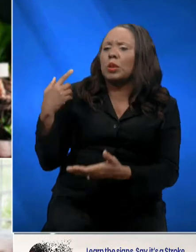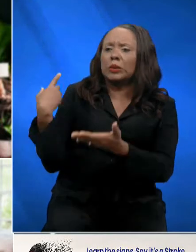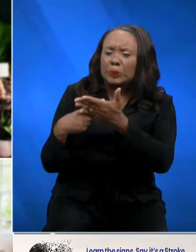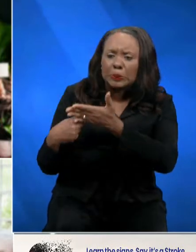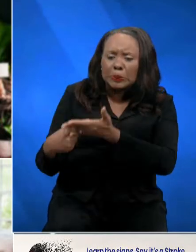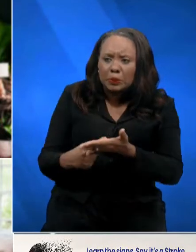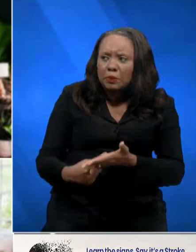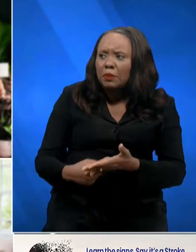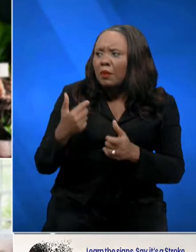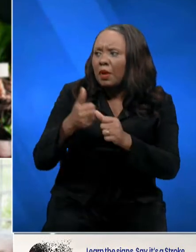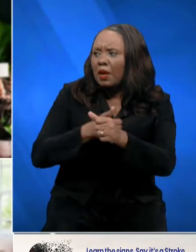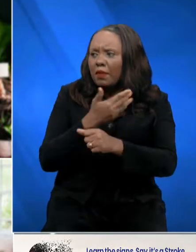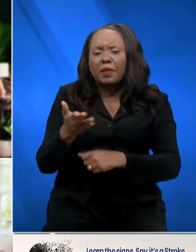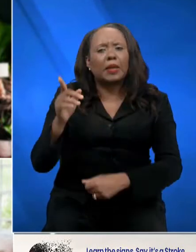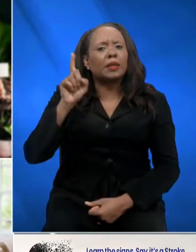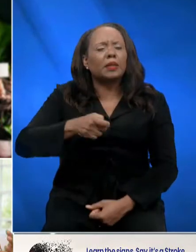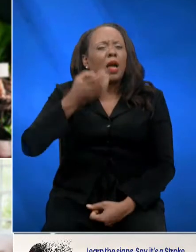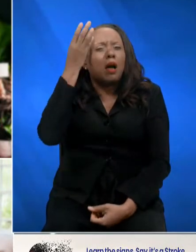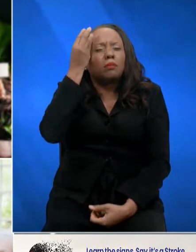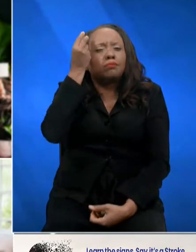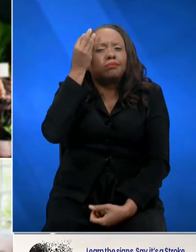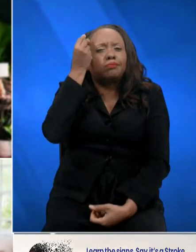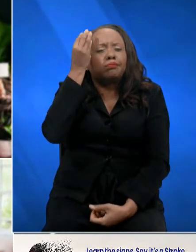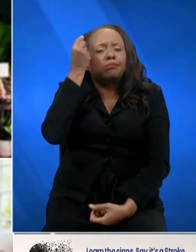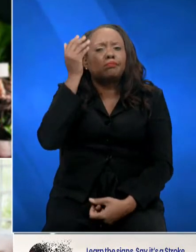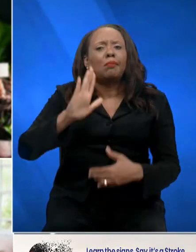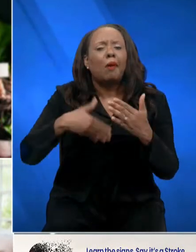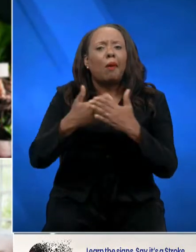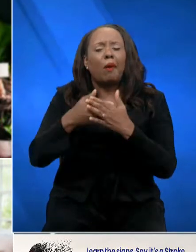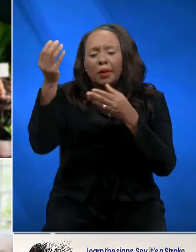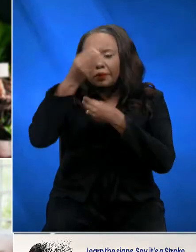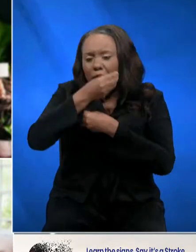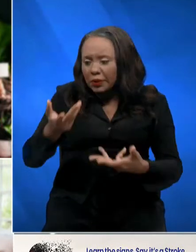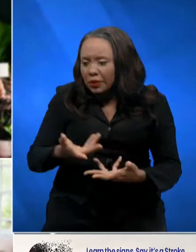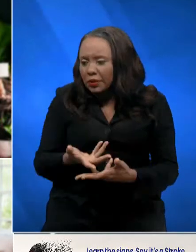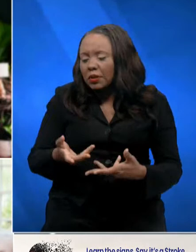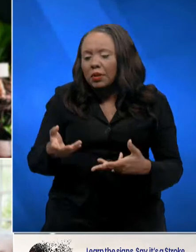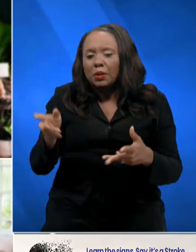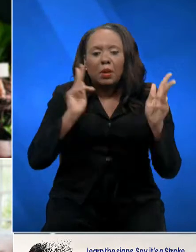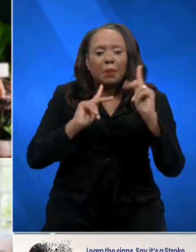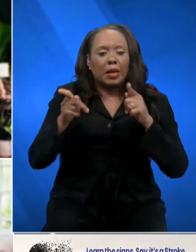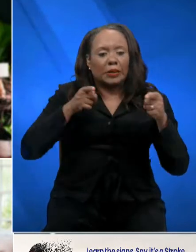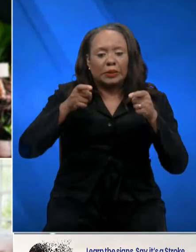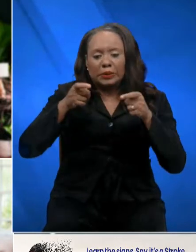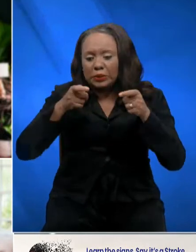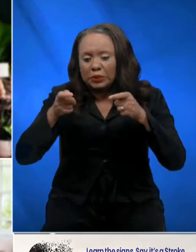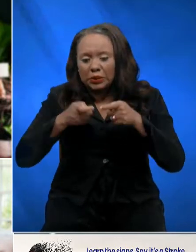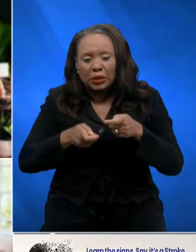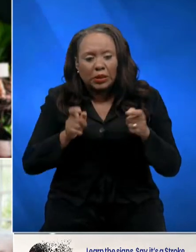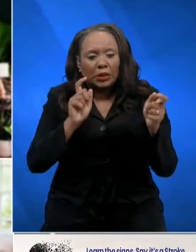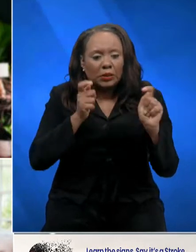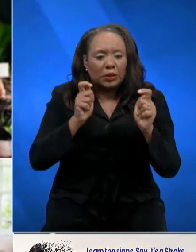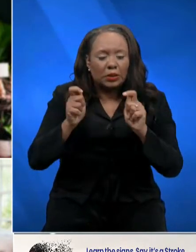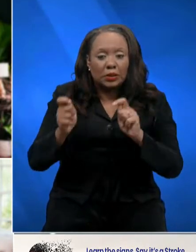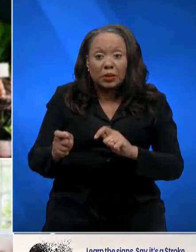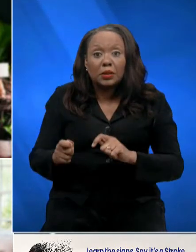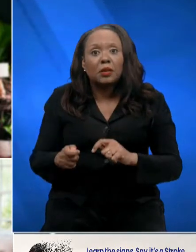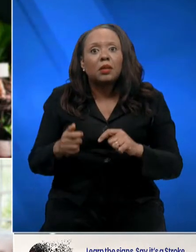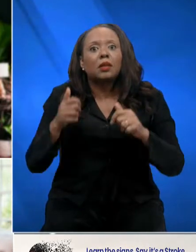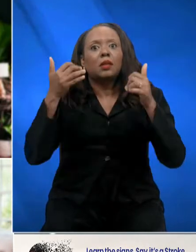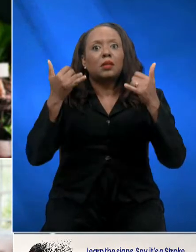considered as you think about all the information that the person has to really deal with all the changes, let's also bring